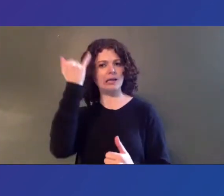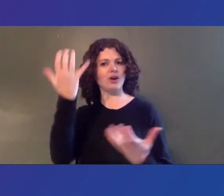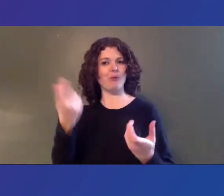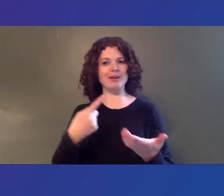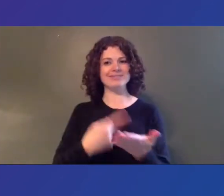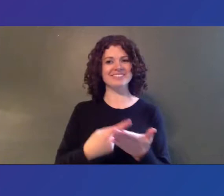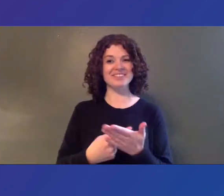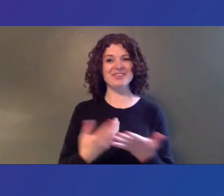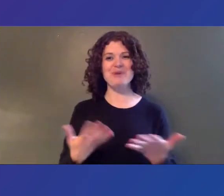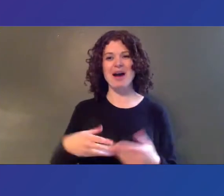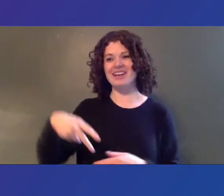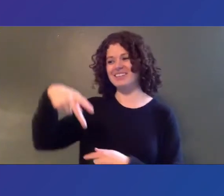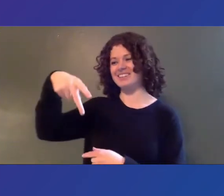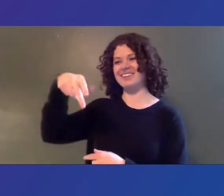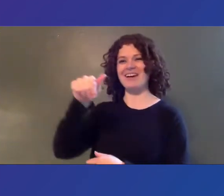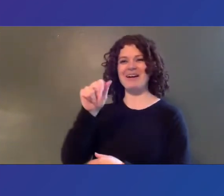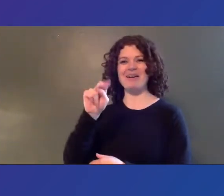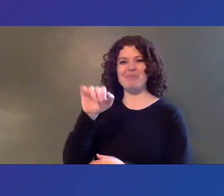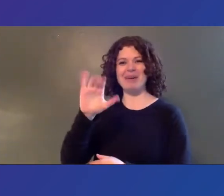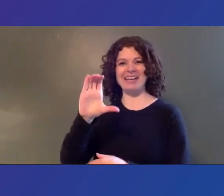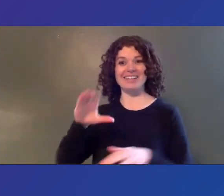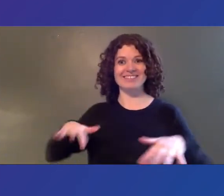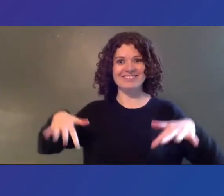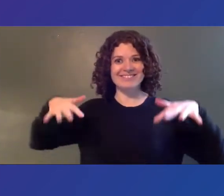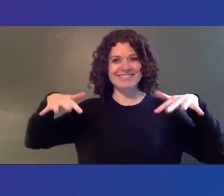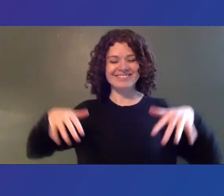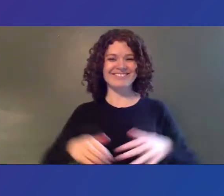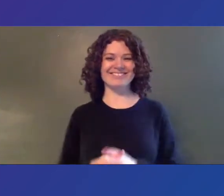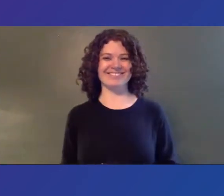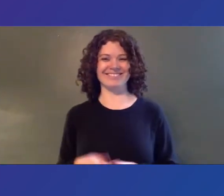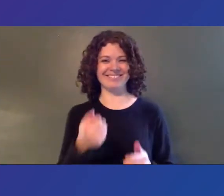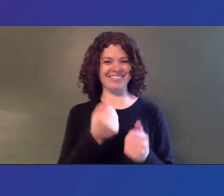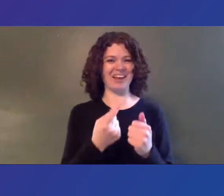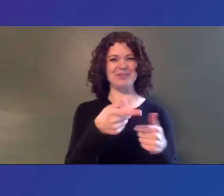talked about. Youth. Yeah. Well,